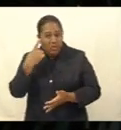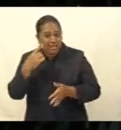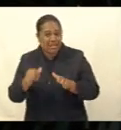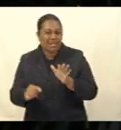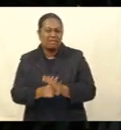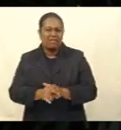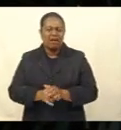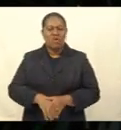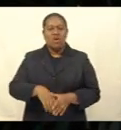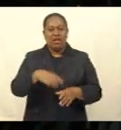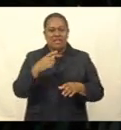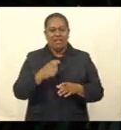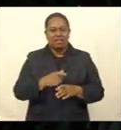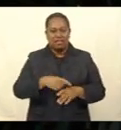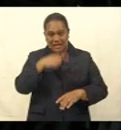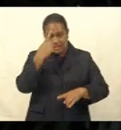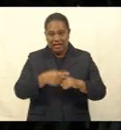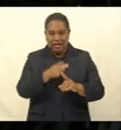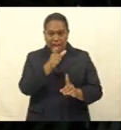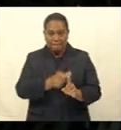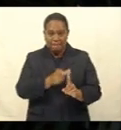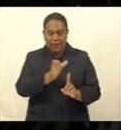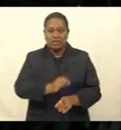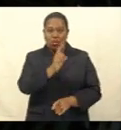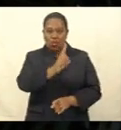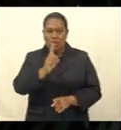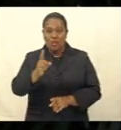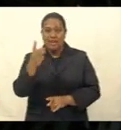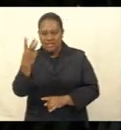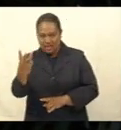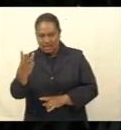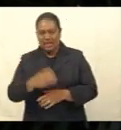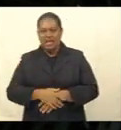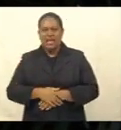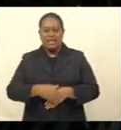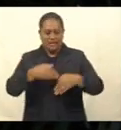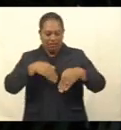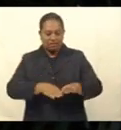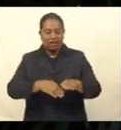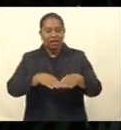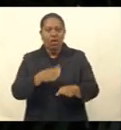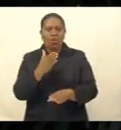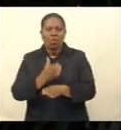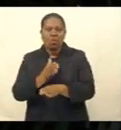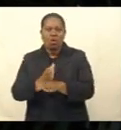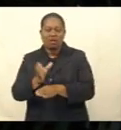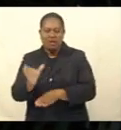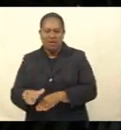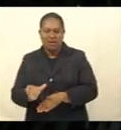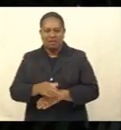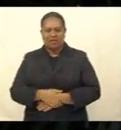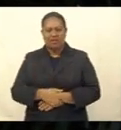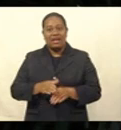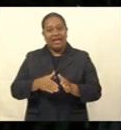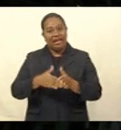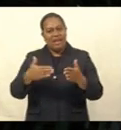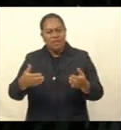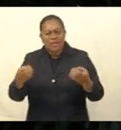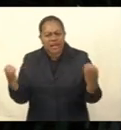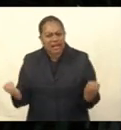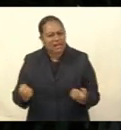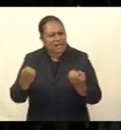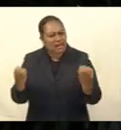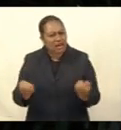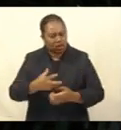case 113. Well, the case 113 is the garment factory worker. Meanwhile, Fijians have also been encouraged